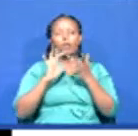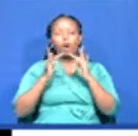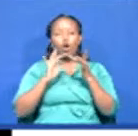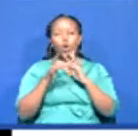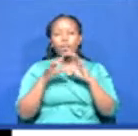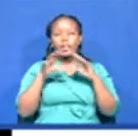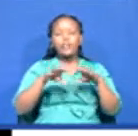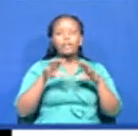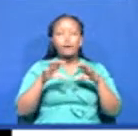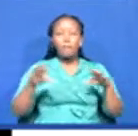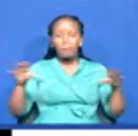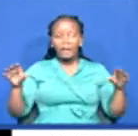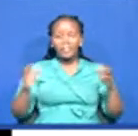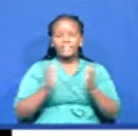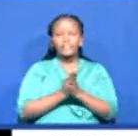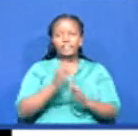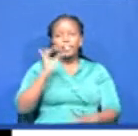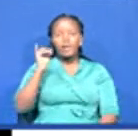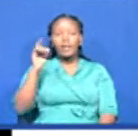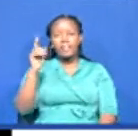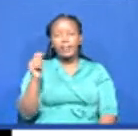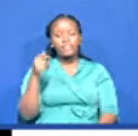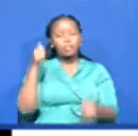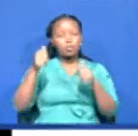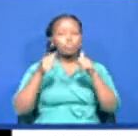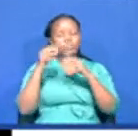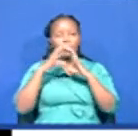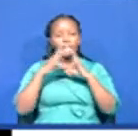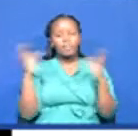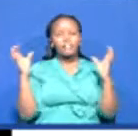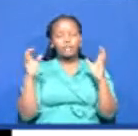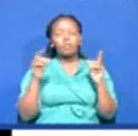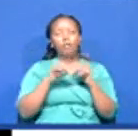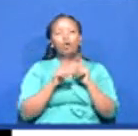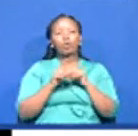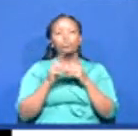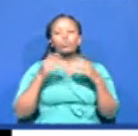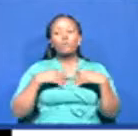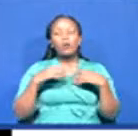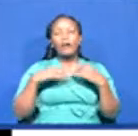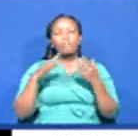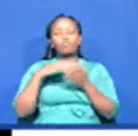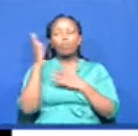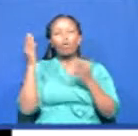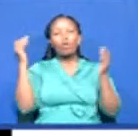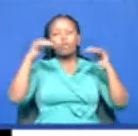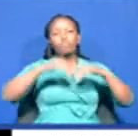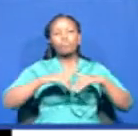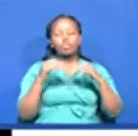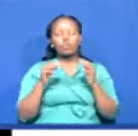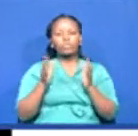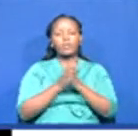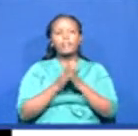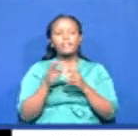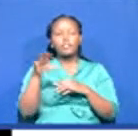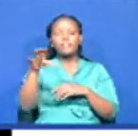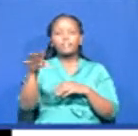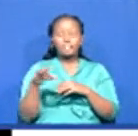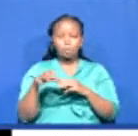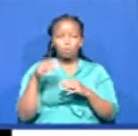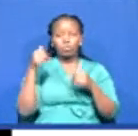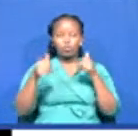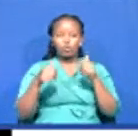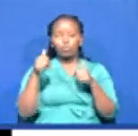an intermediary in the supply chain, cutting the conventional warehousing and transport, which was actually easier to